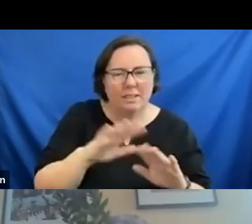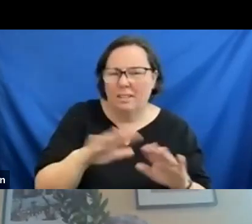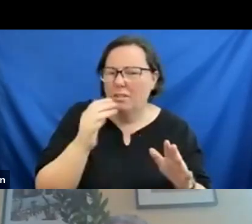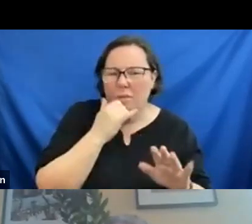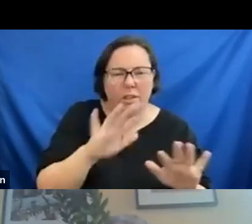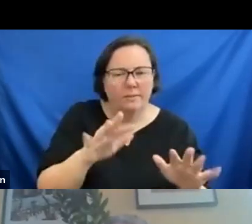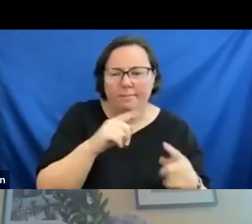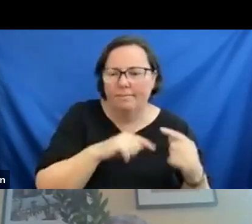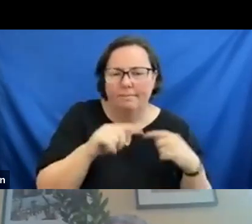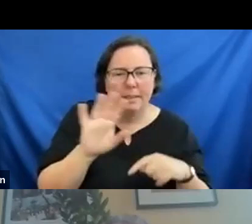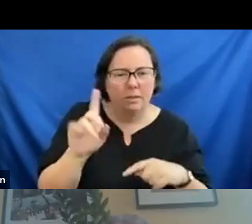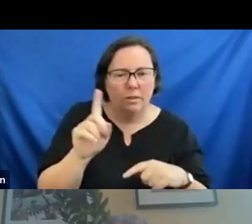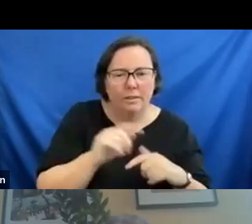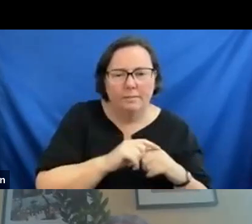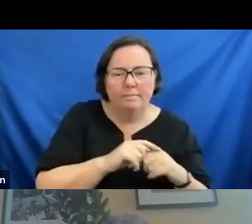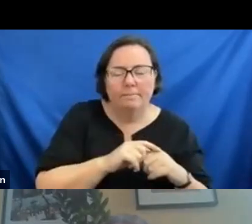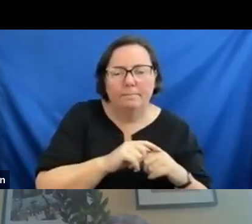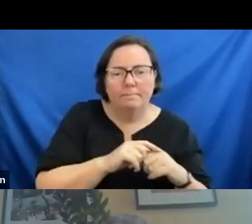correct.